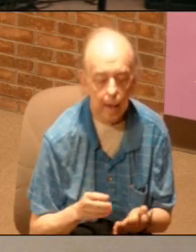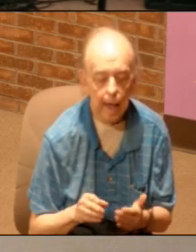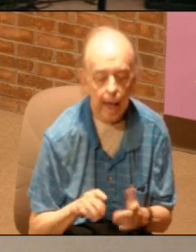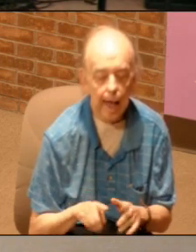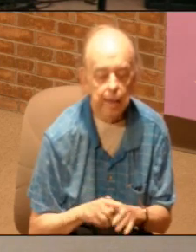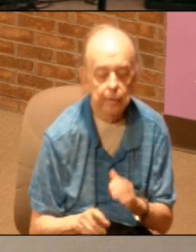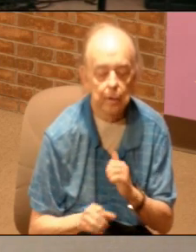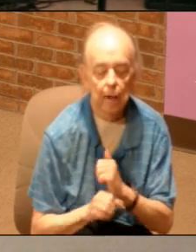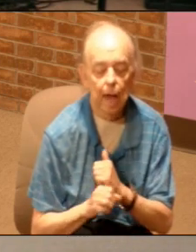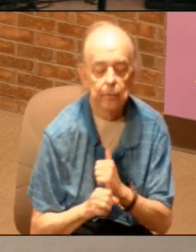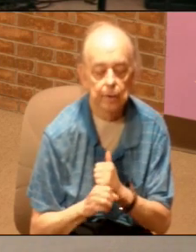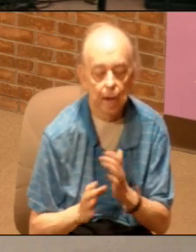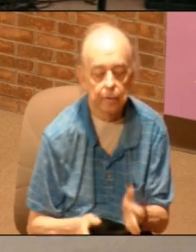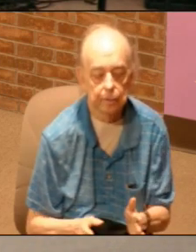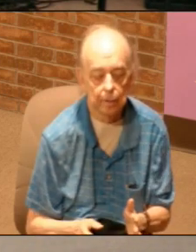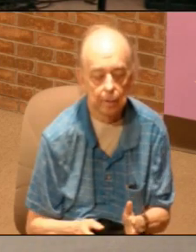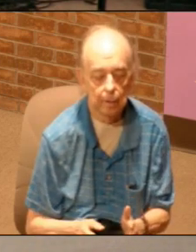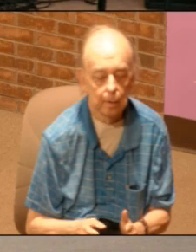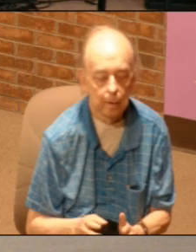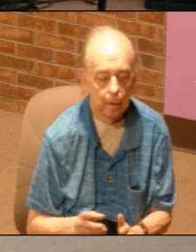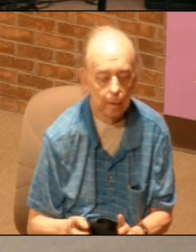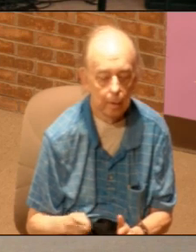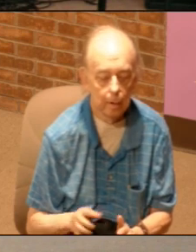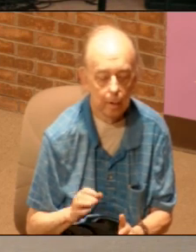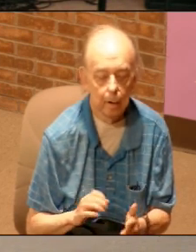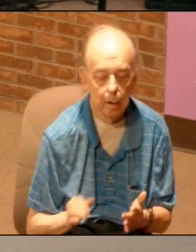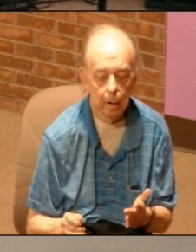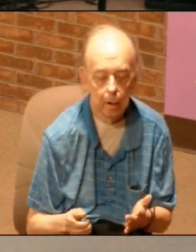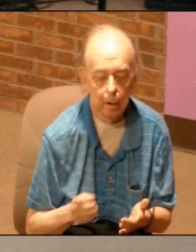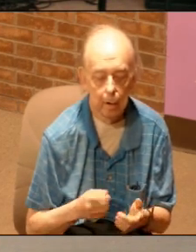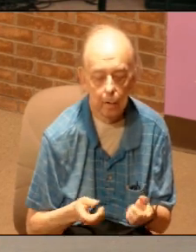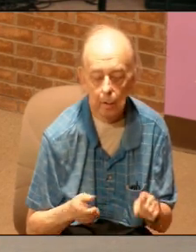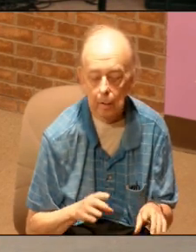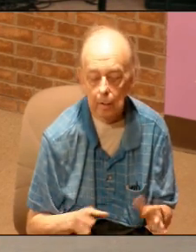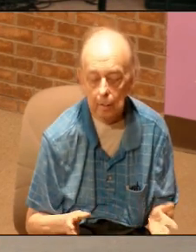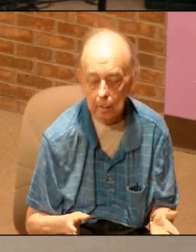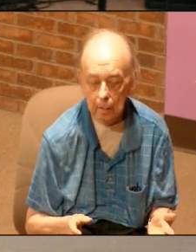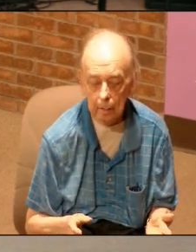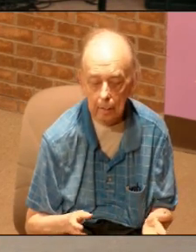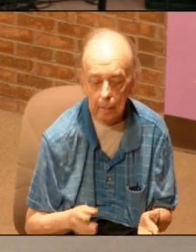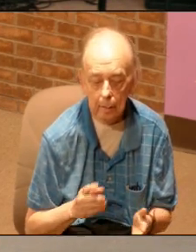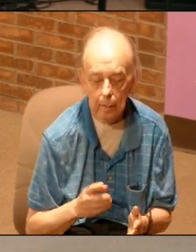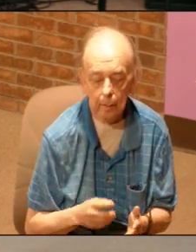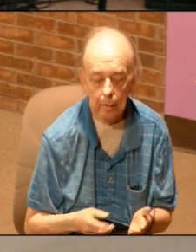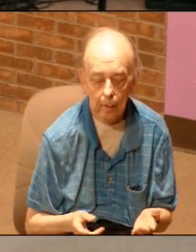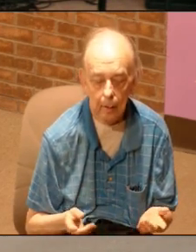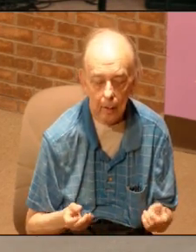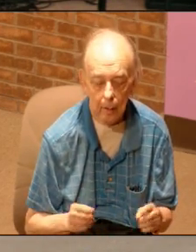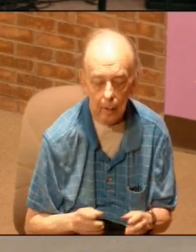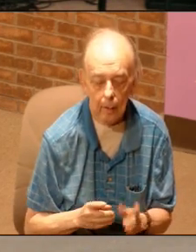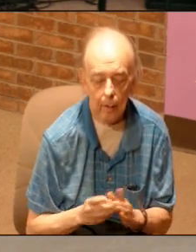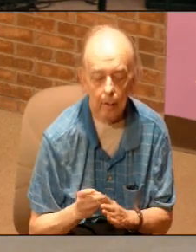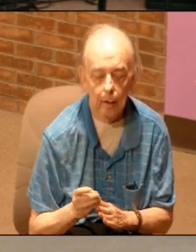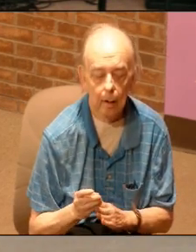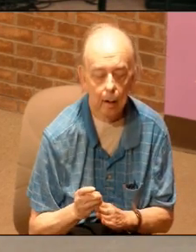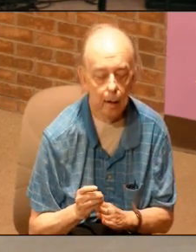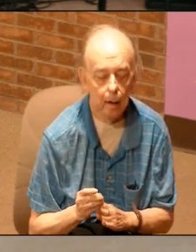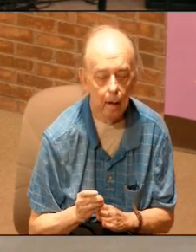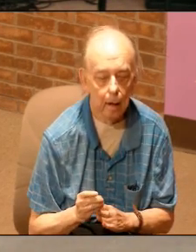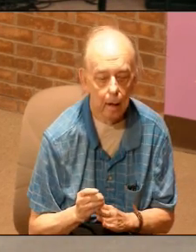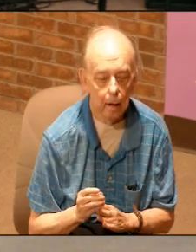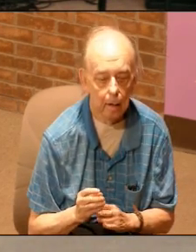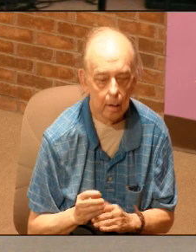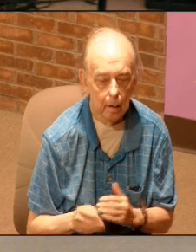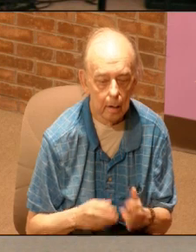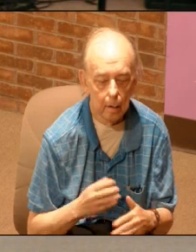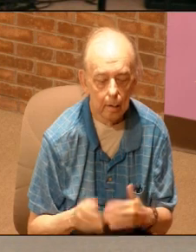sponsors. And so they ended up taking them off. And so what they ended up doing was they ended up developing a radio